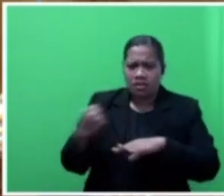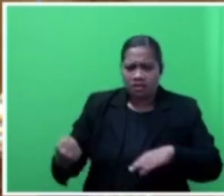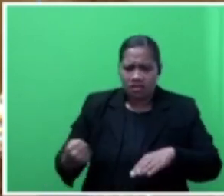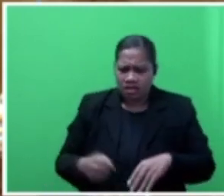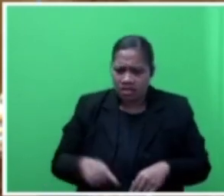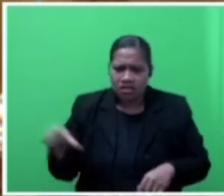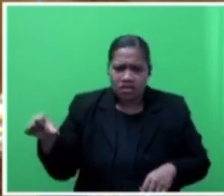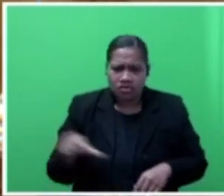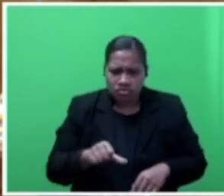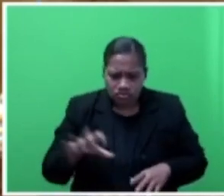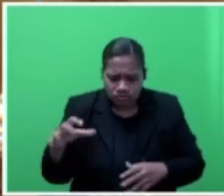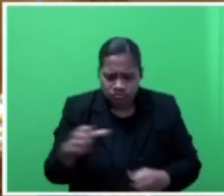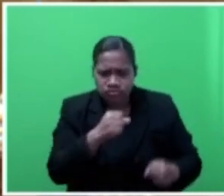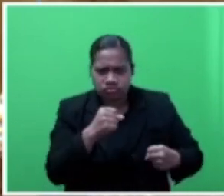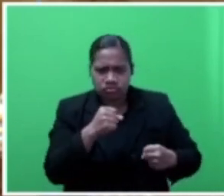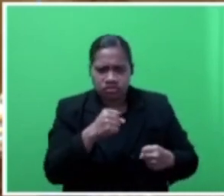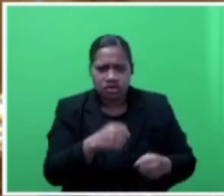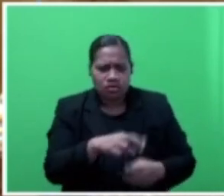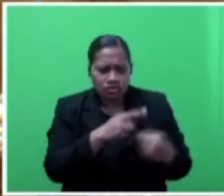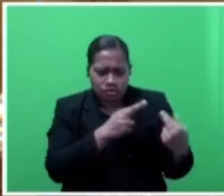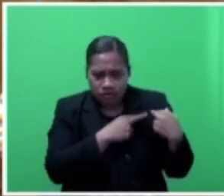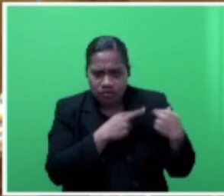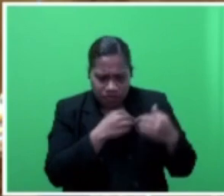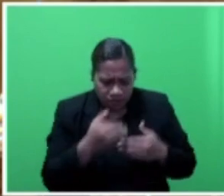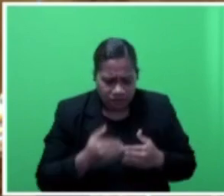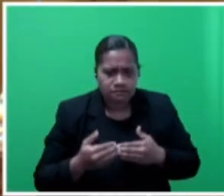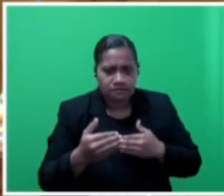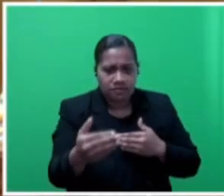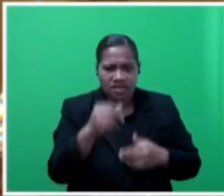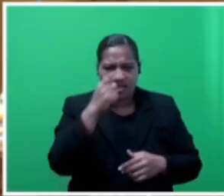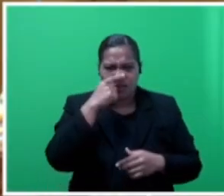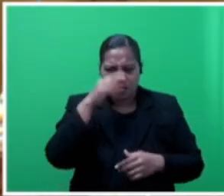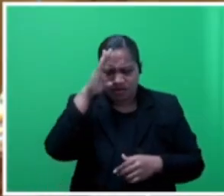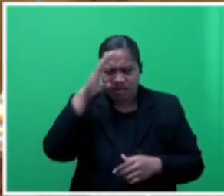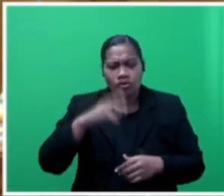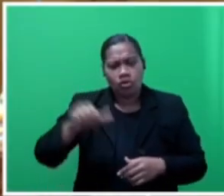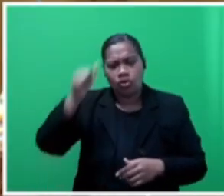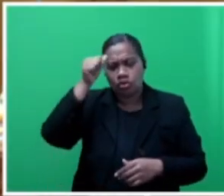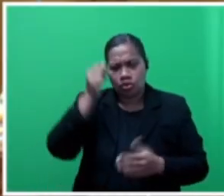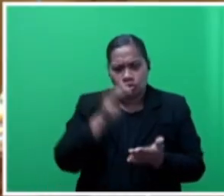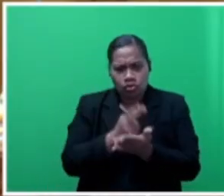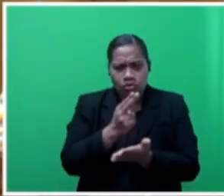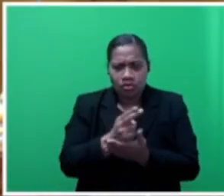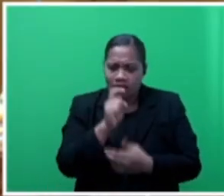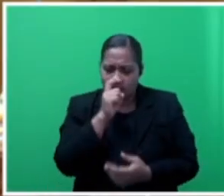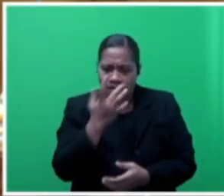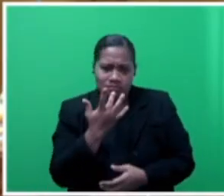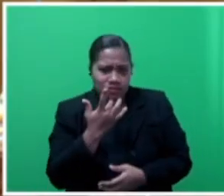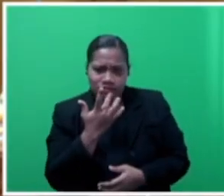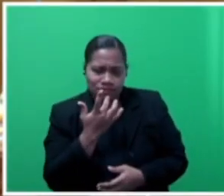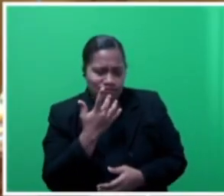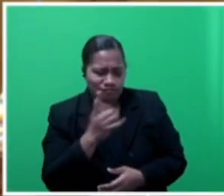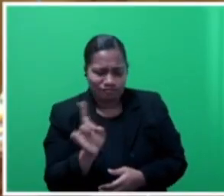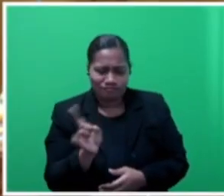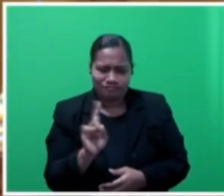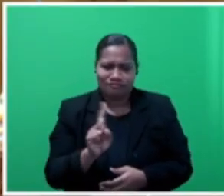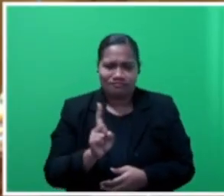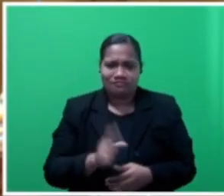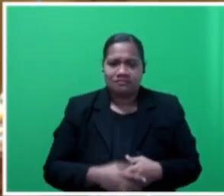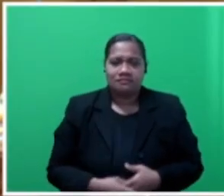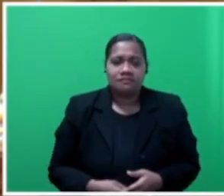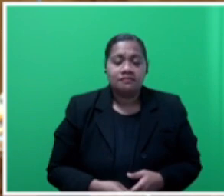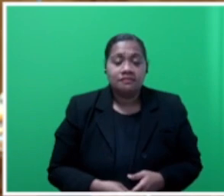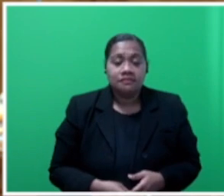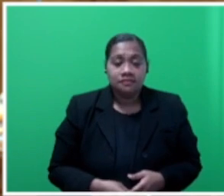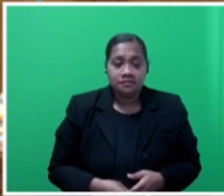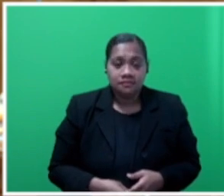responsibility head on. The people of this country know the truth and they cannot be misled or deceived anymore. And the